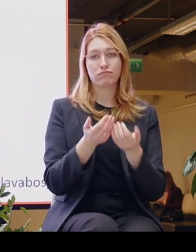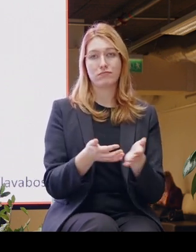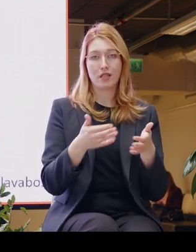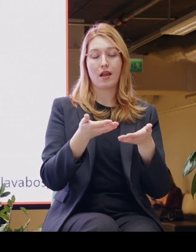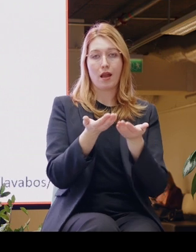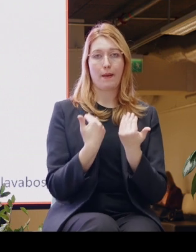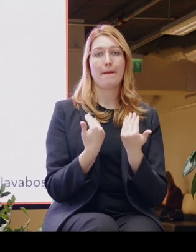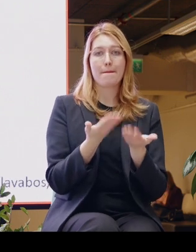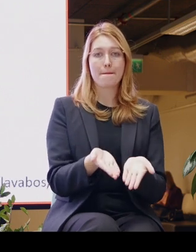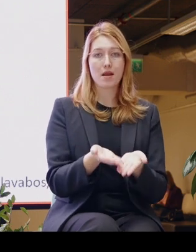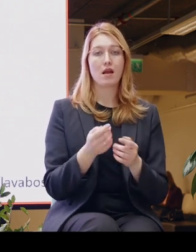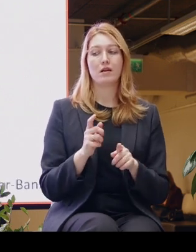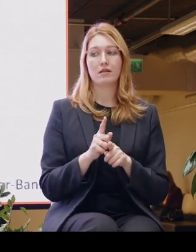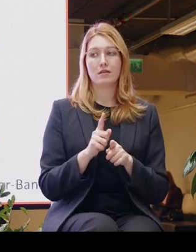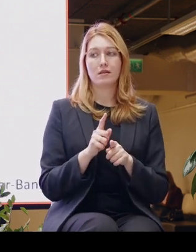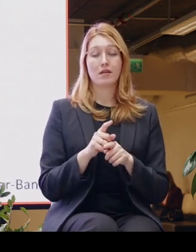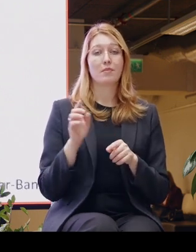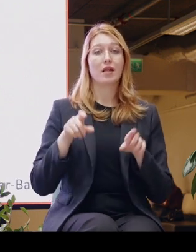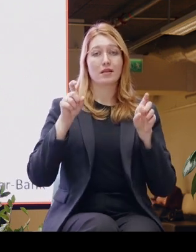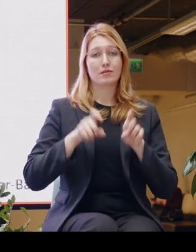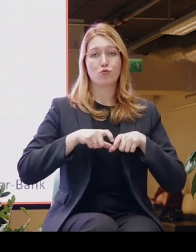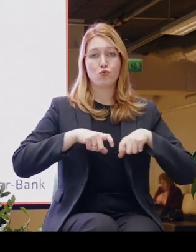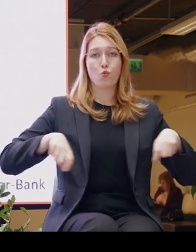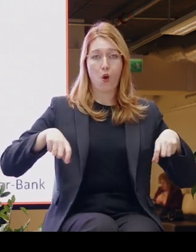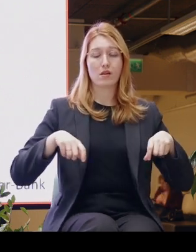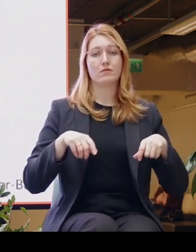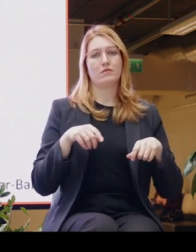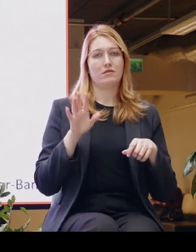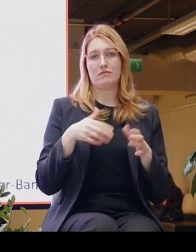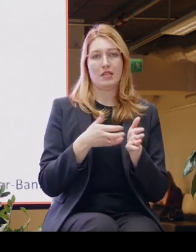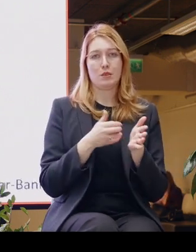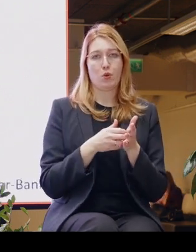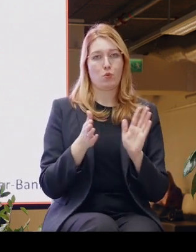Here is the bench, which is also used by everybody.